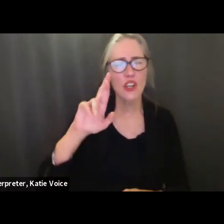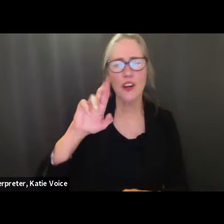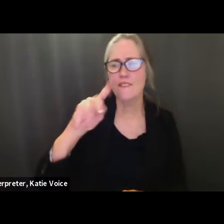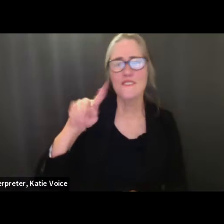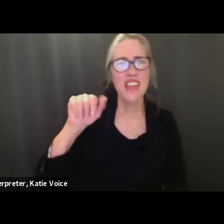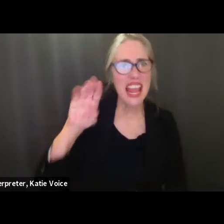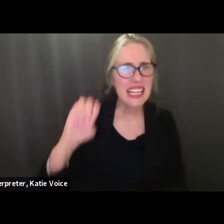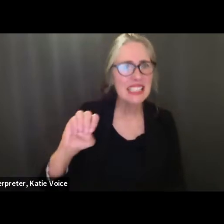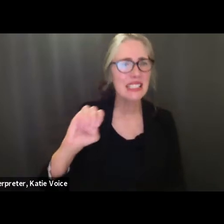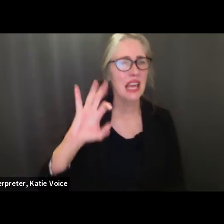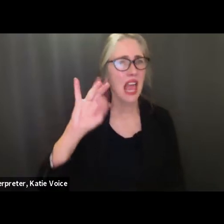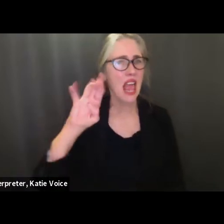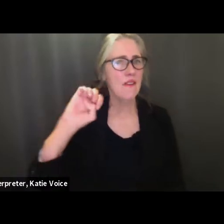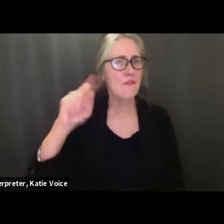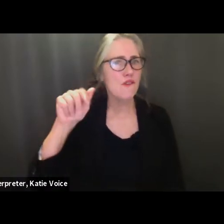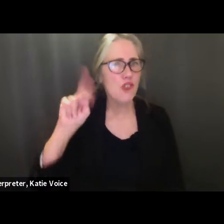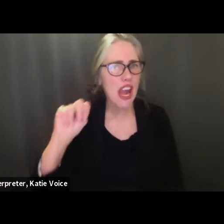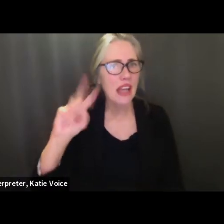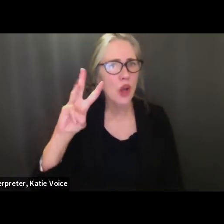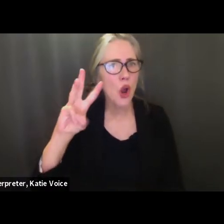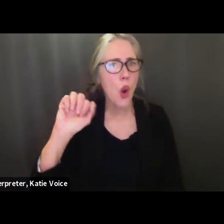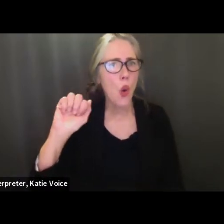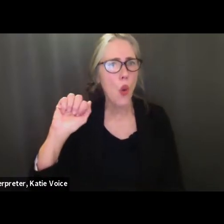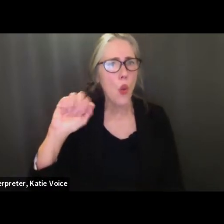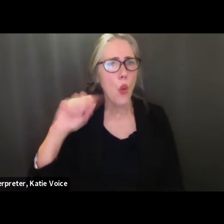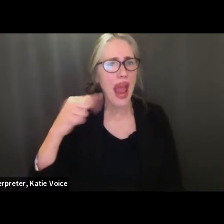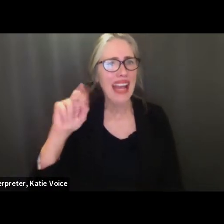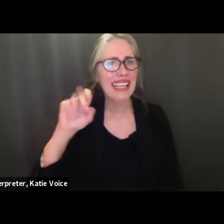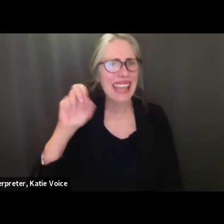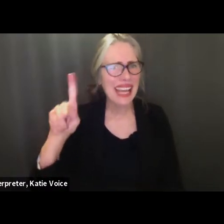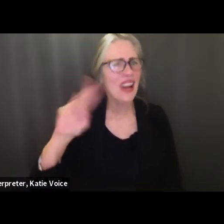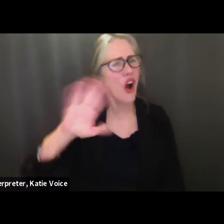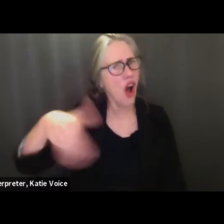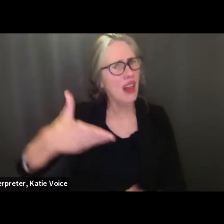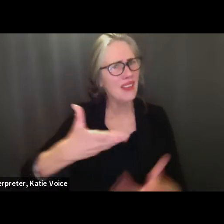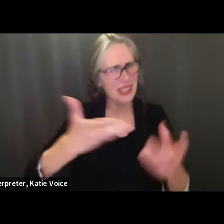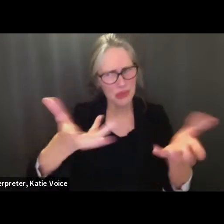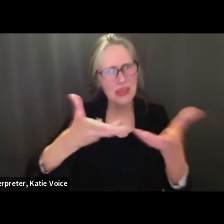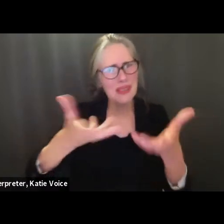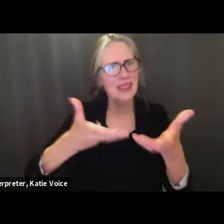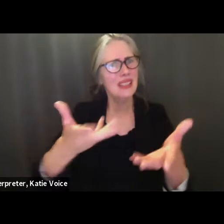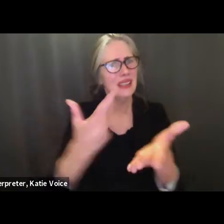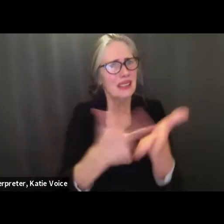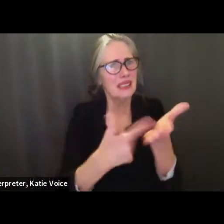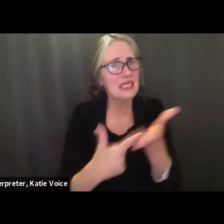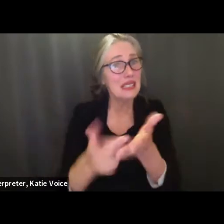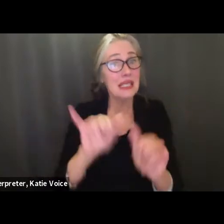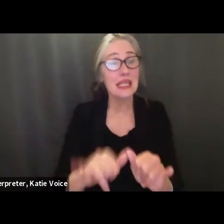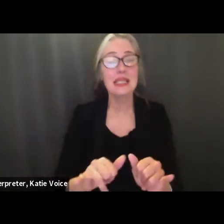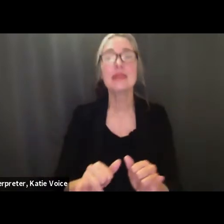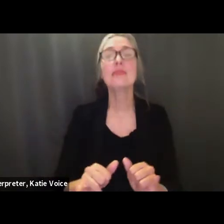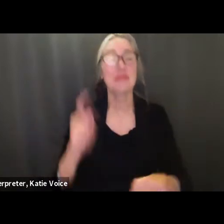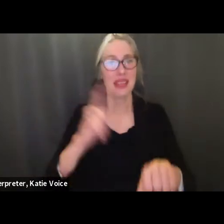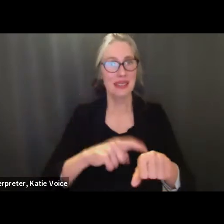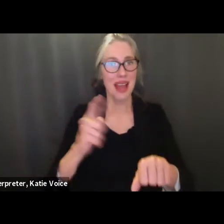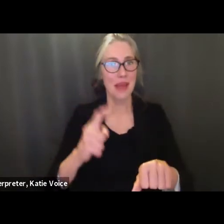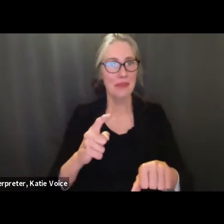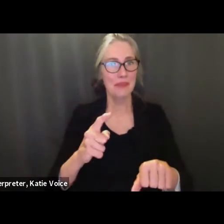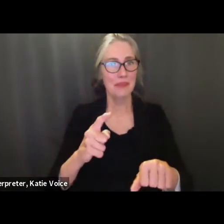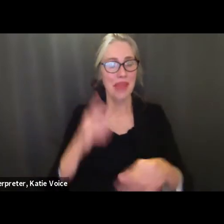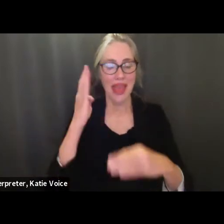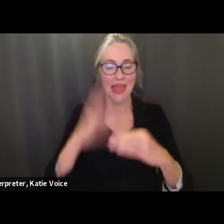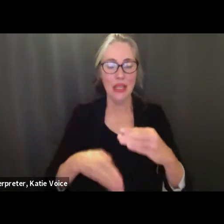but I feel like it's important. Thank you. Thank you. And that concludes public comment. Thank you,